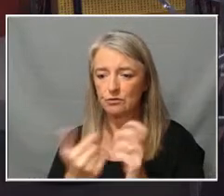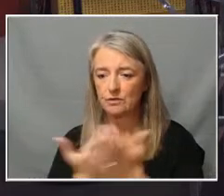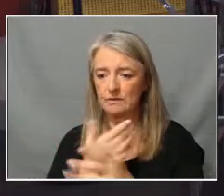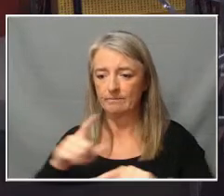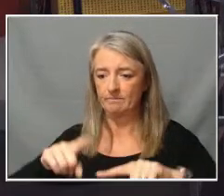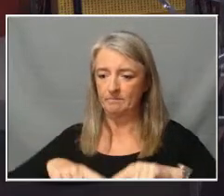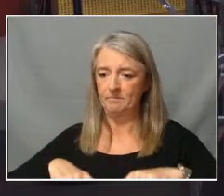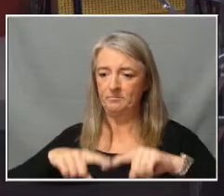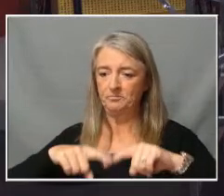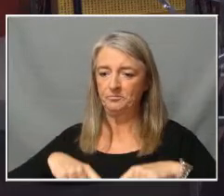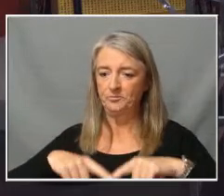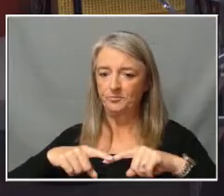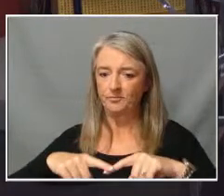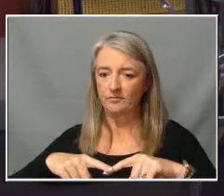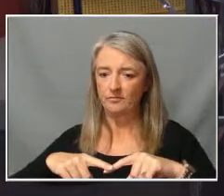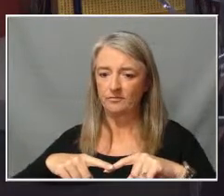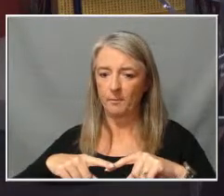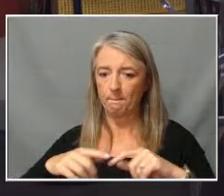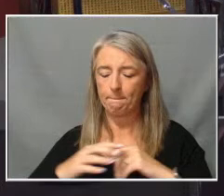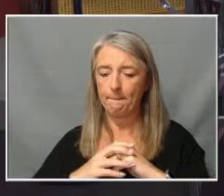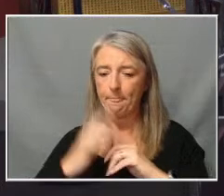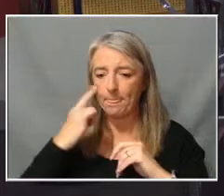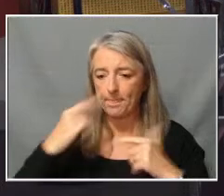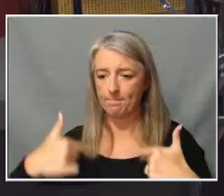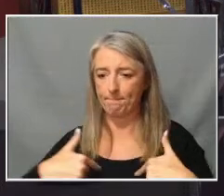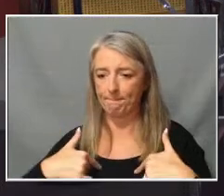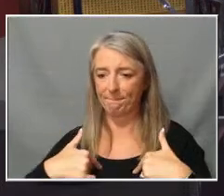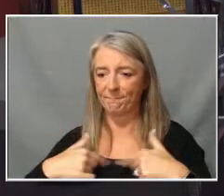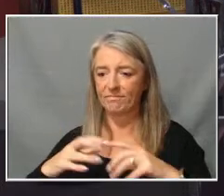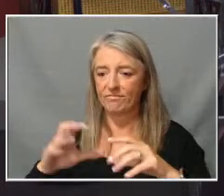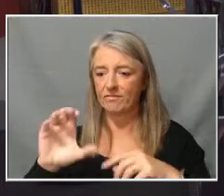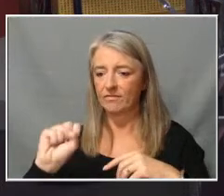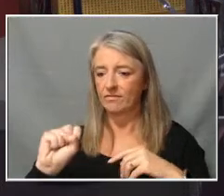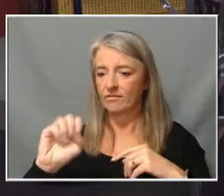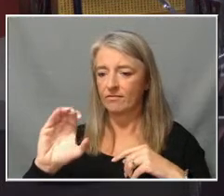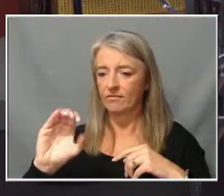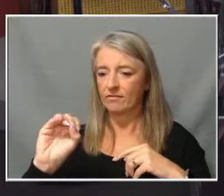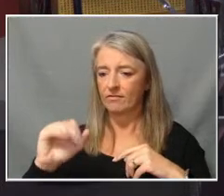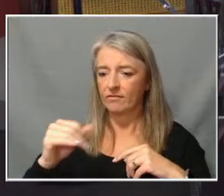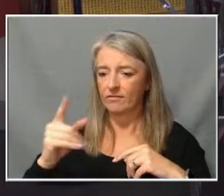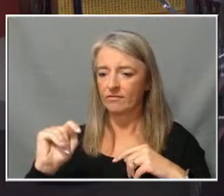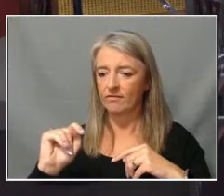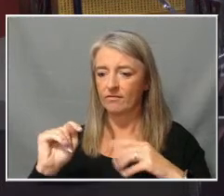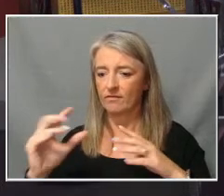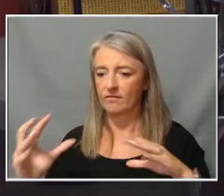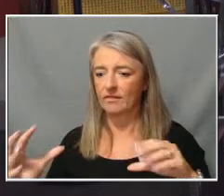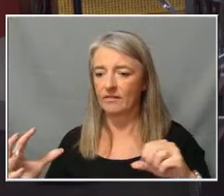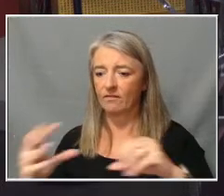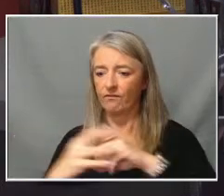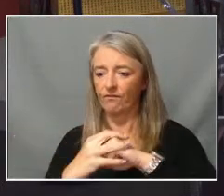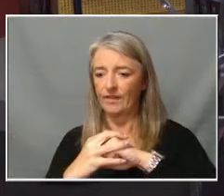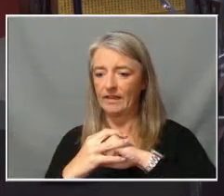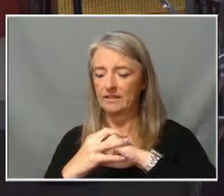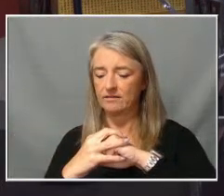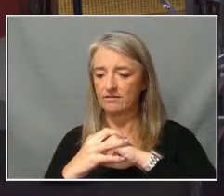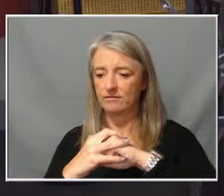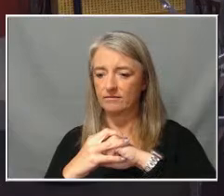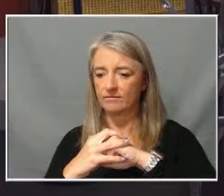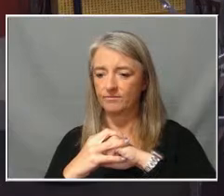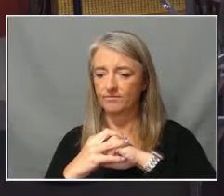Okay. But so like for me, this socket, I mean, it is fit to my residual limb and held on by